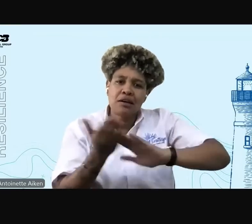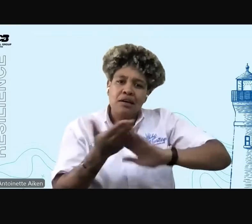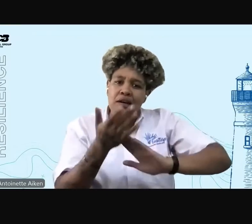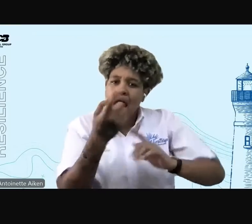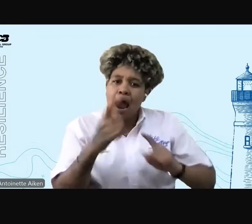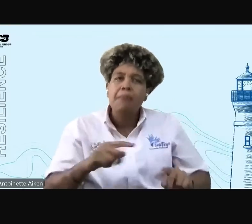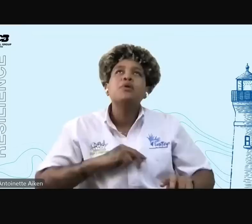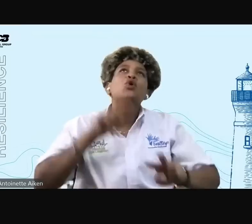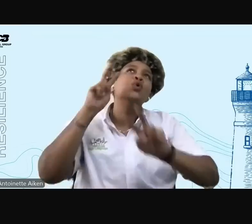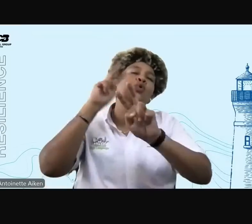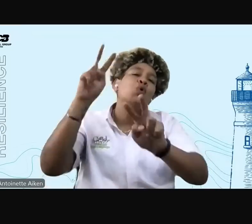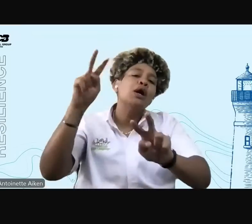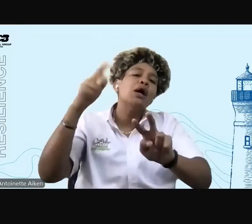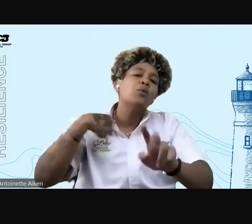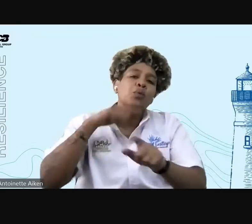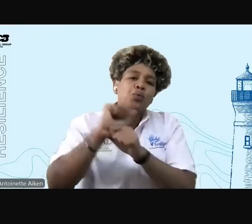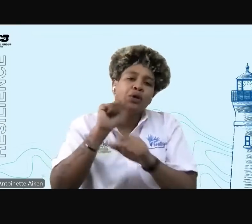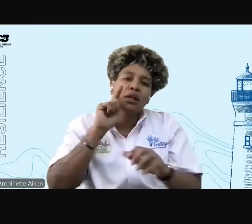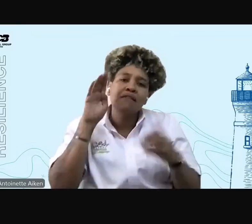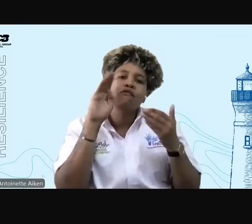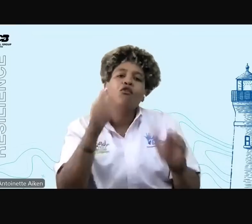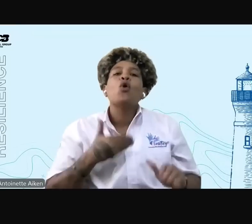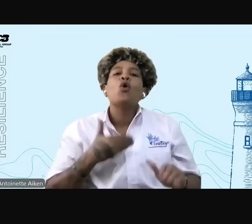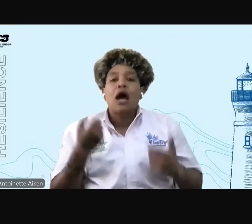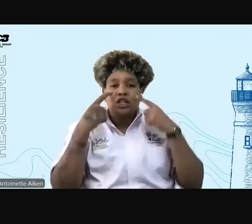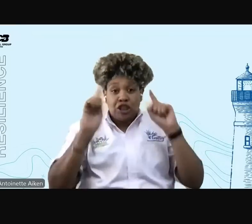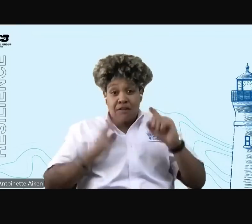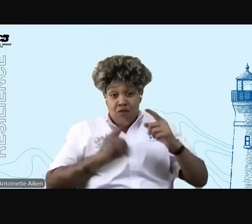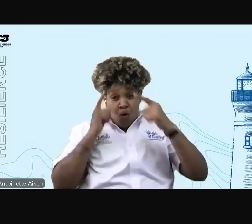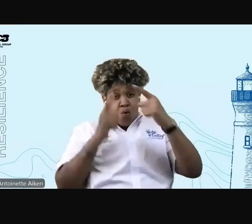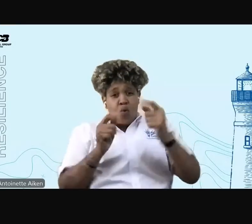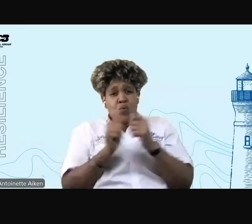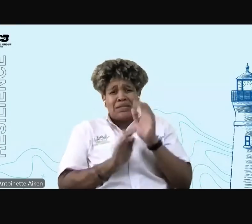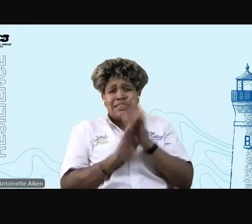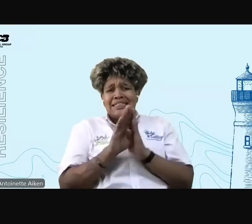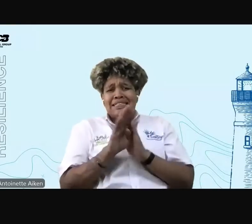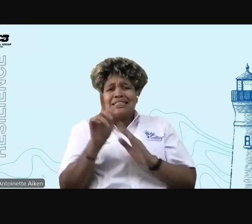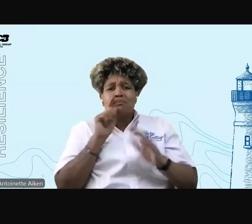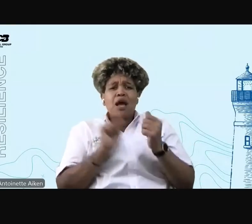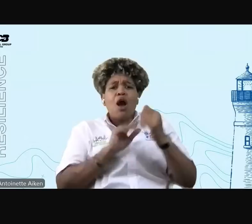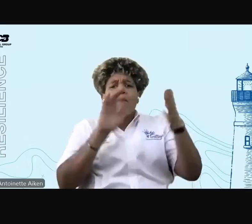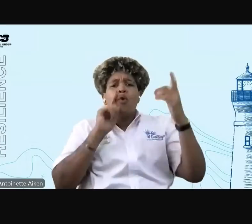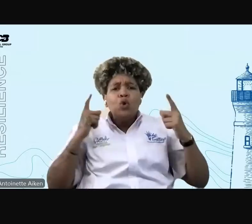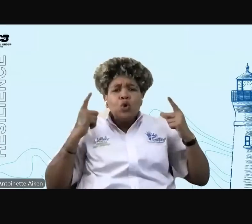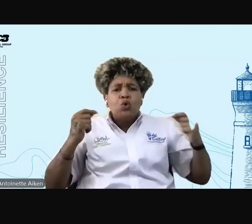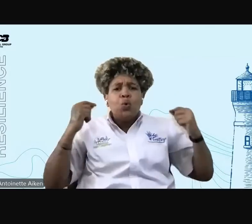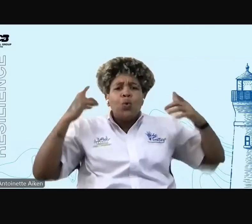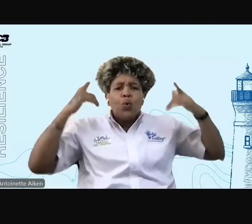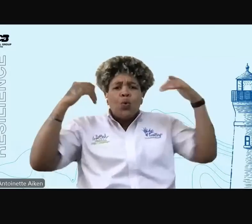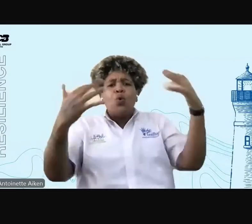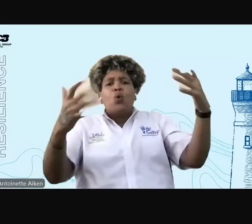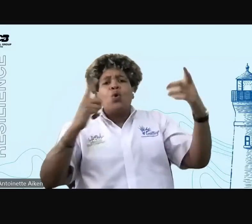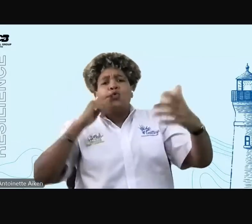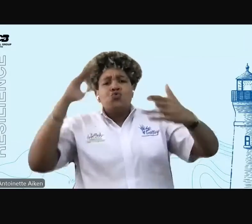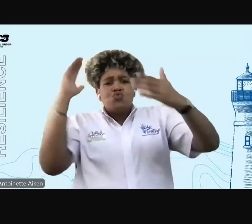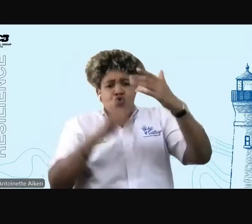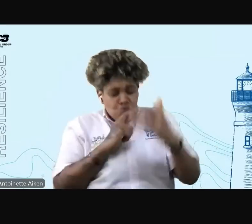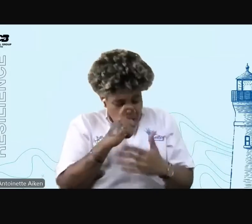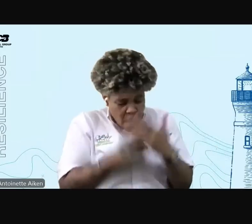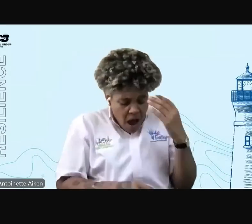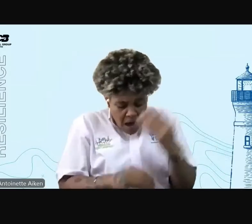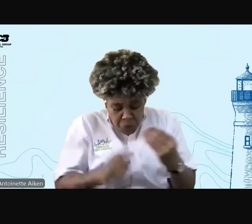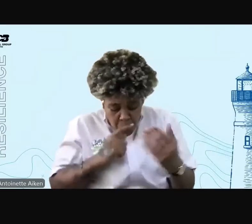Looking ahead, we are focused on achieving our goals with a disciplined approach to execution. By reducing the